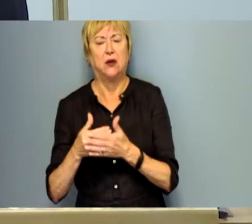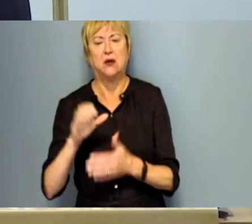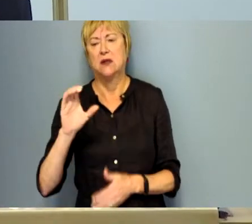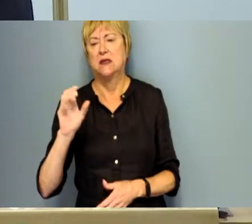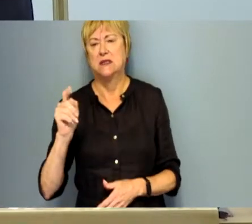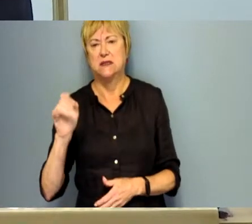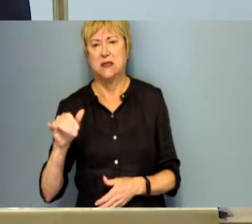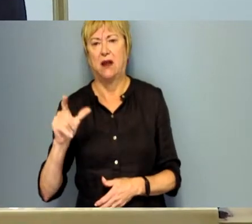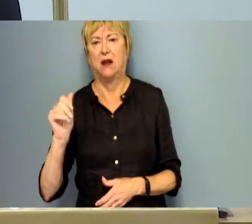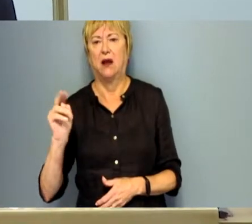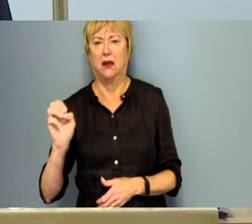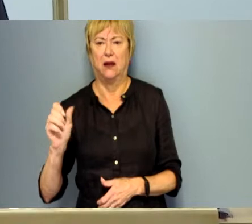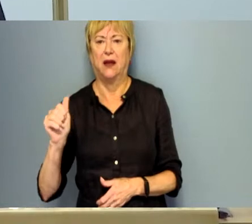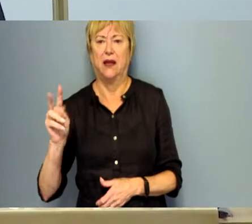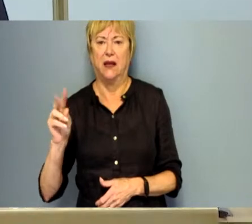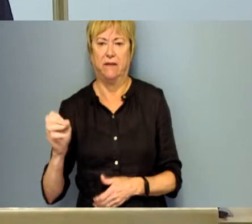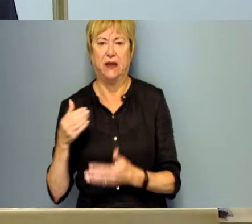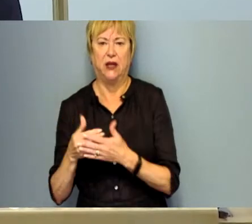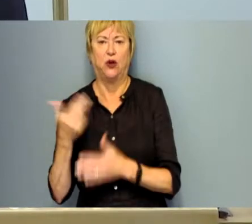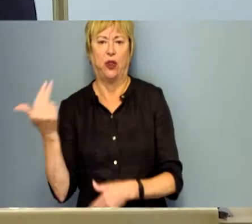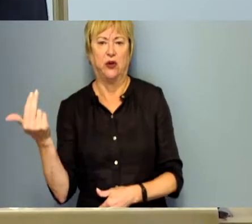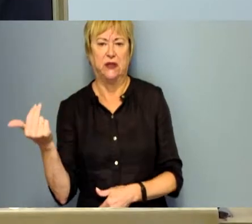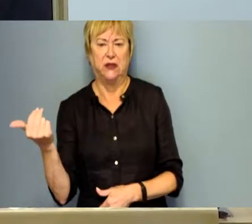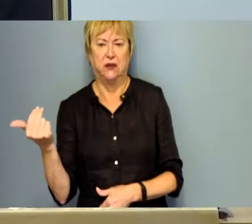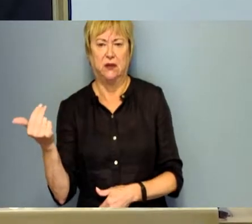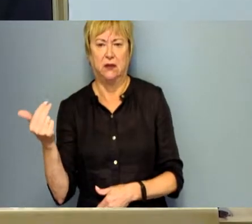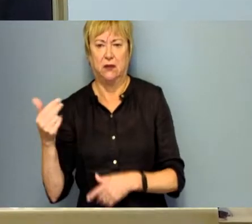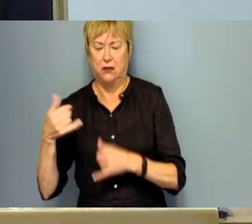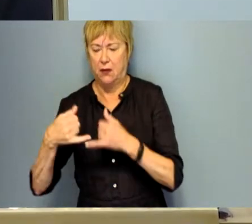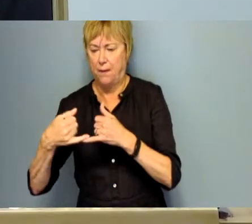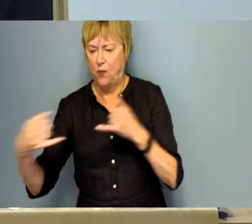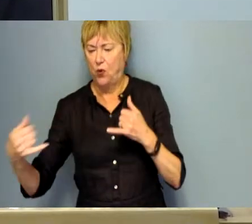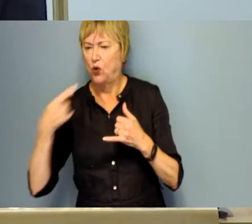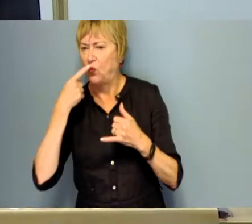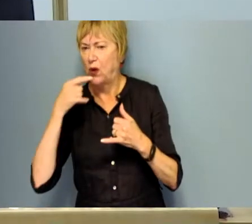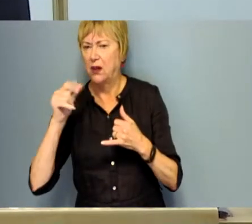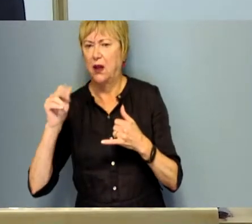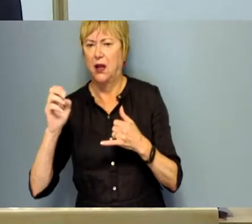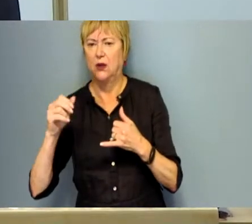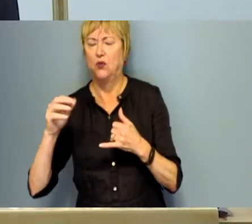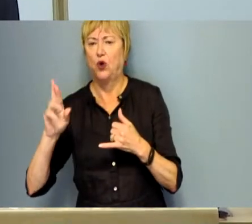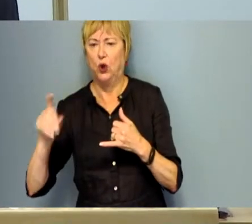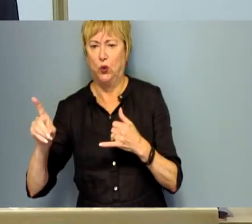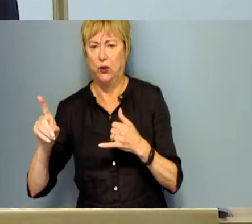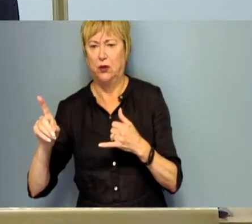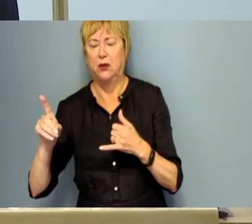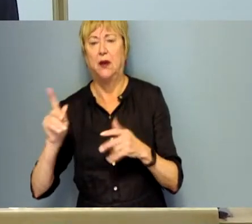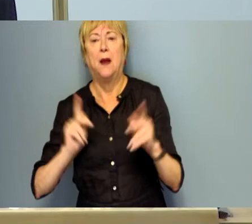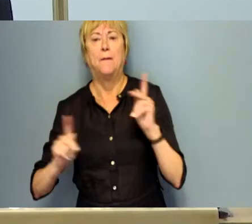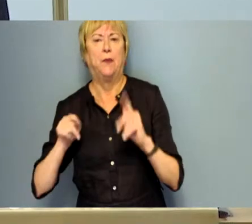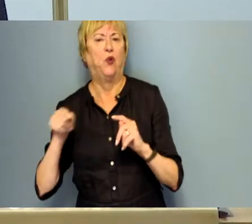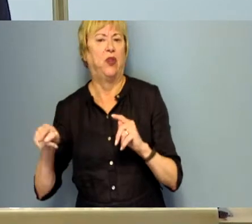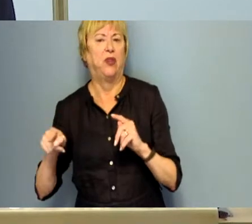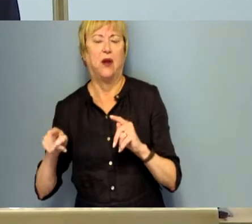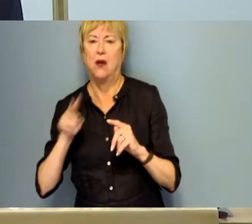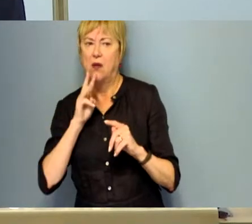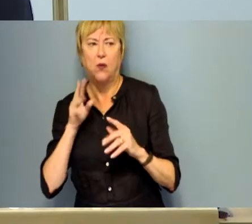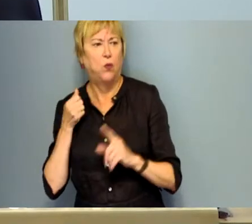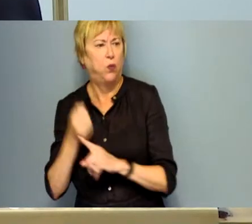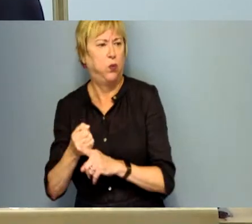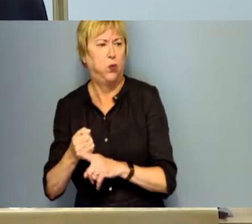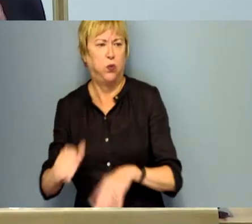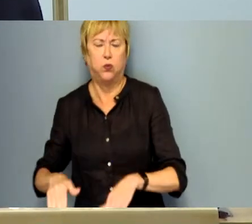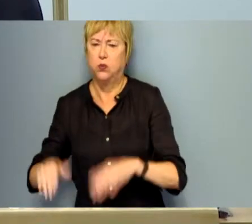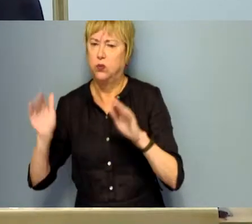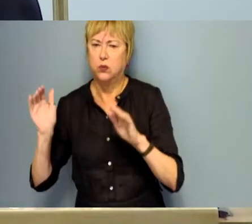Route 13, that borders Red Line Road. Those residents down there were just devastated. And I